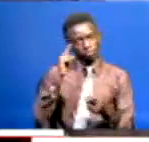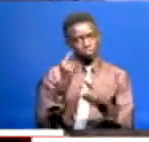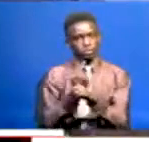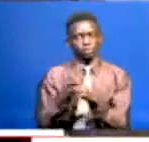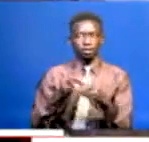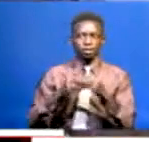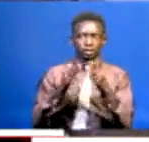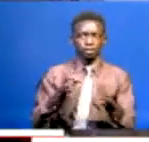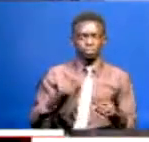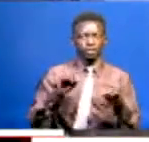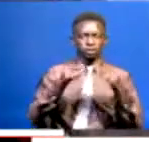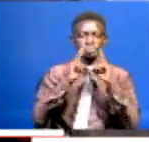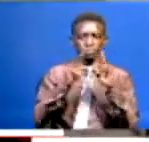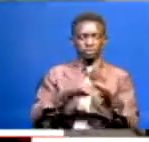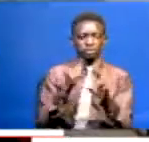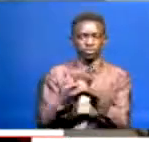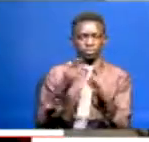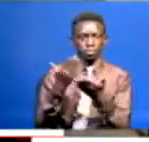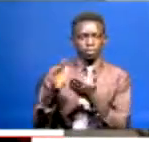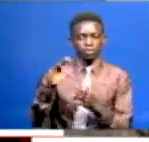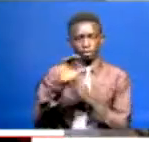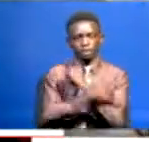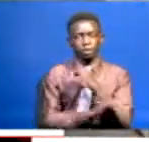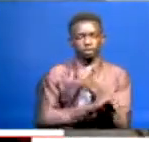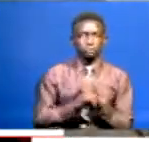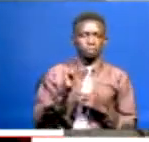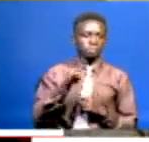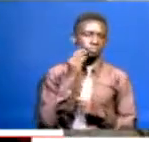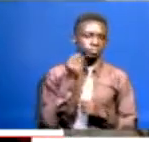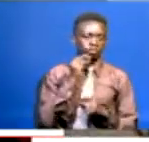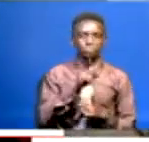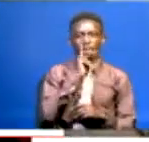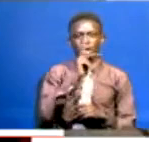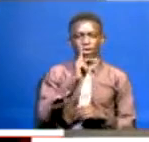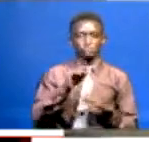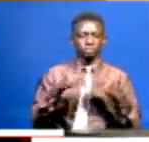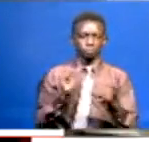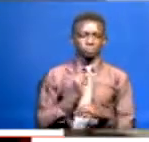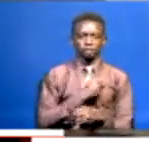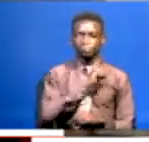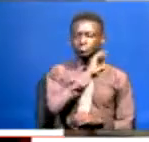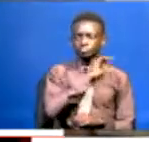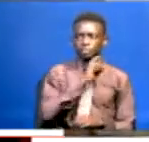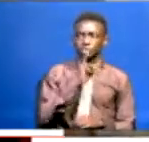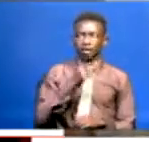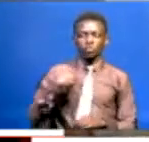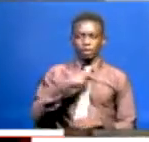in the disturbed parts of the county. Zoea kutupigia kelele, anatuambia ati sisi viongozi wa